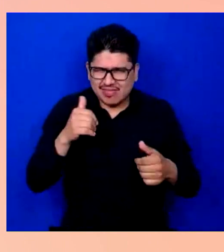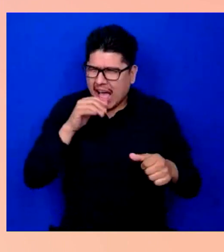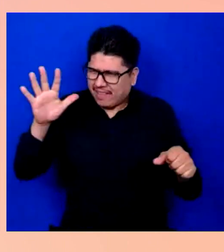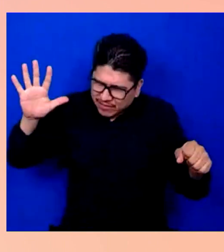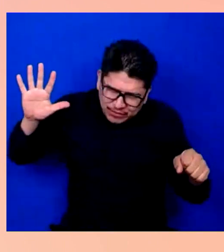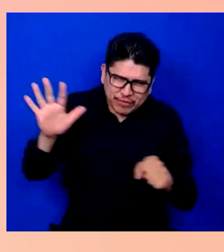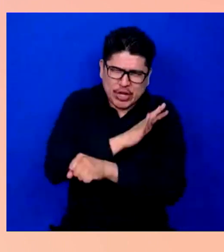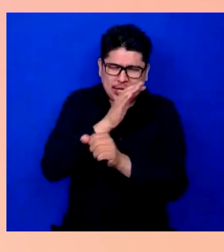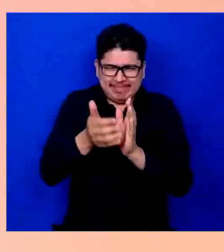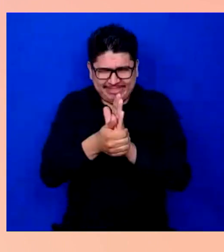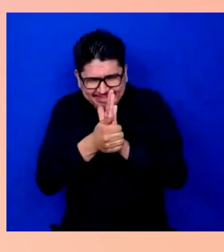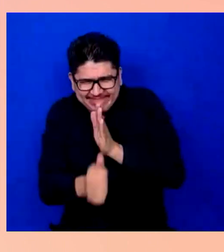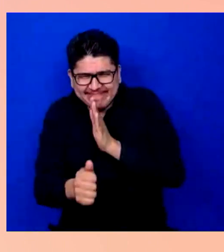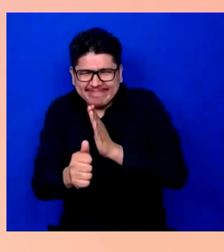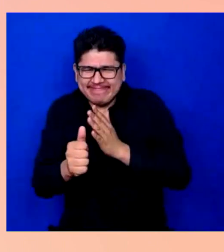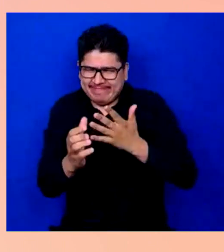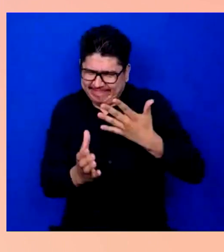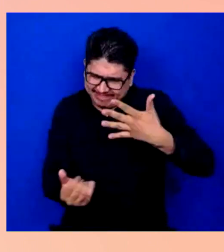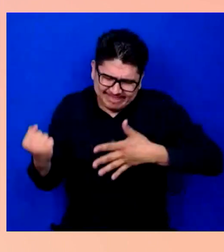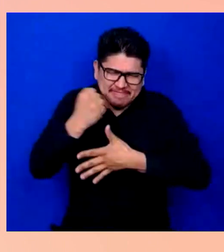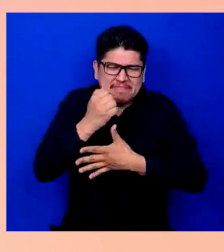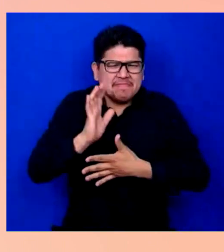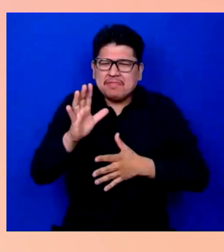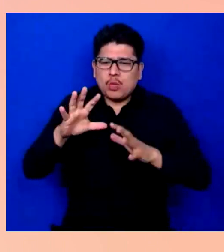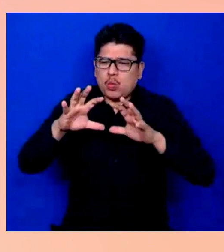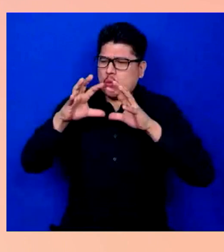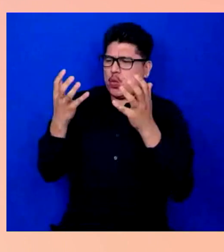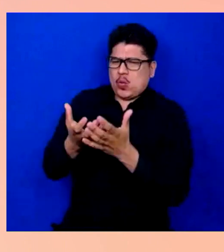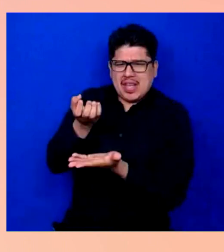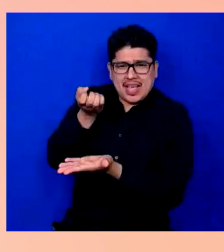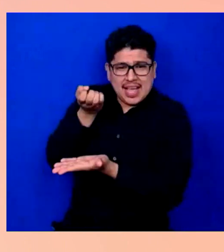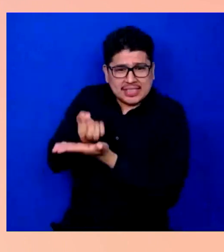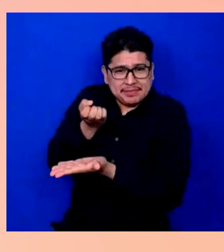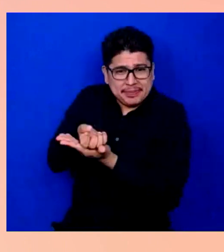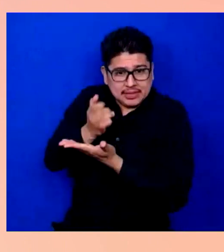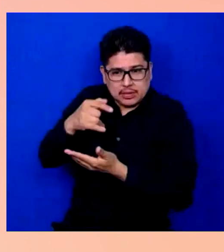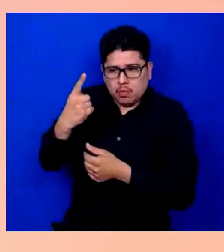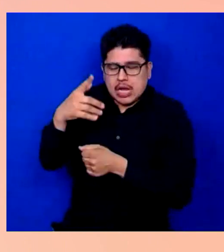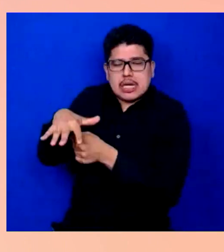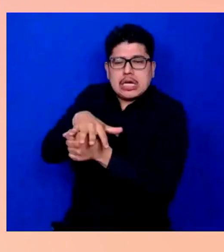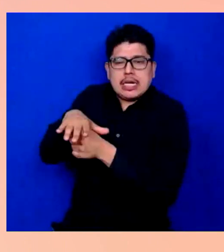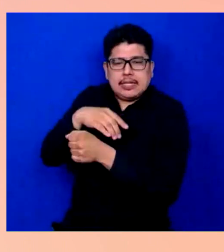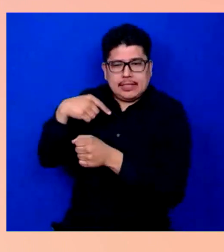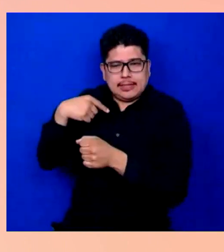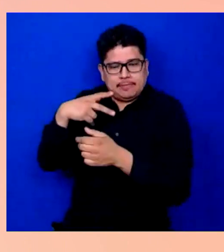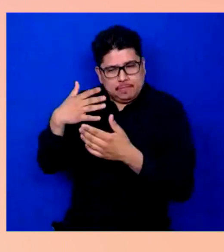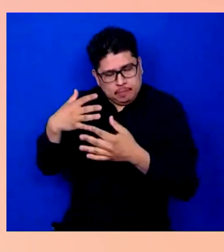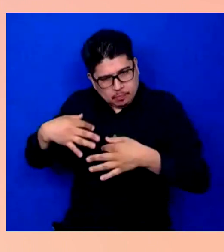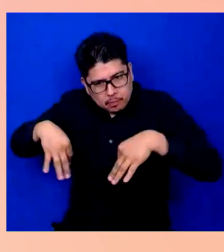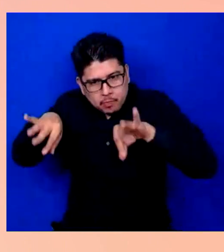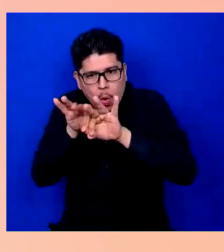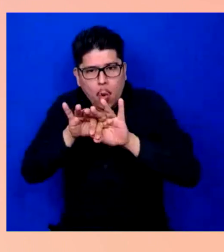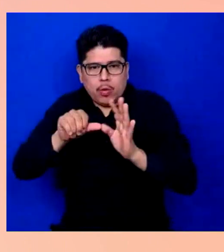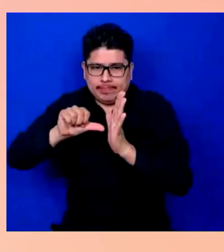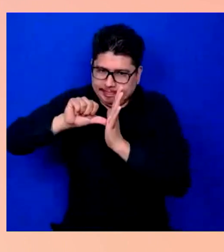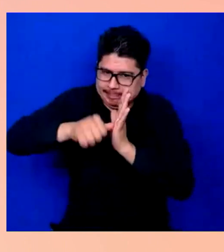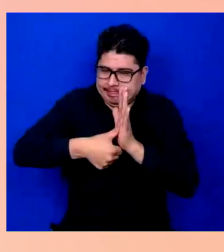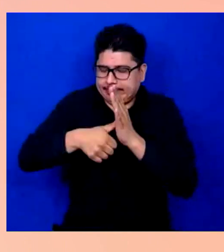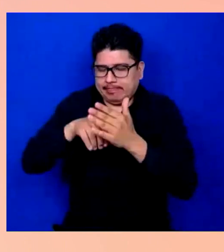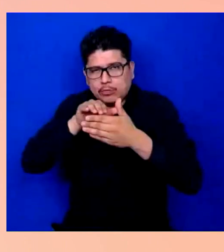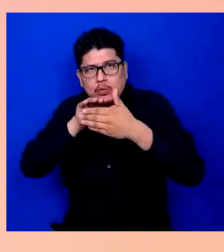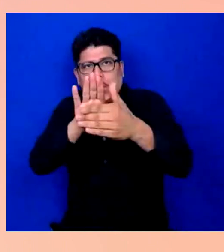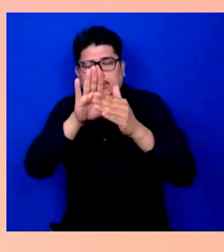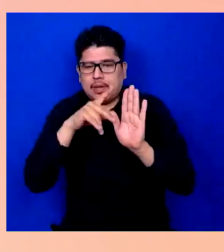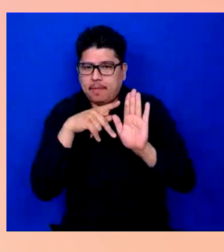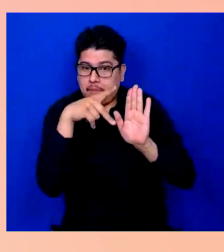economy. And it's one of the areas that's been incredibly important to address policy because Microsoft hiring will